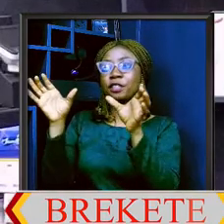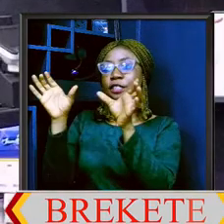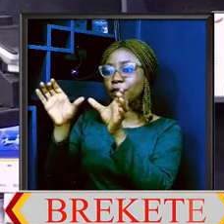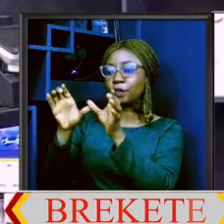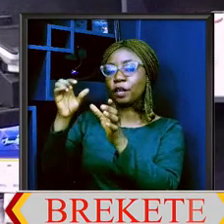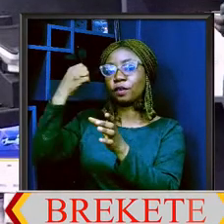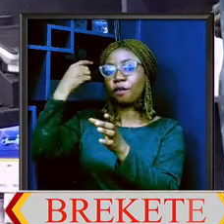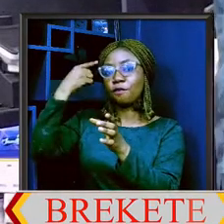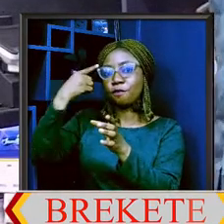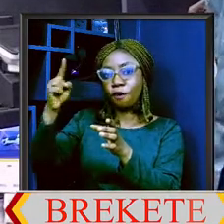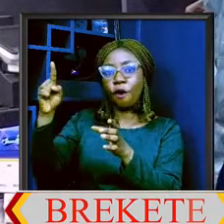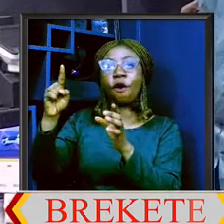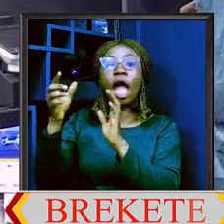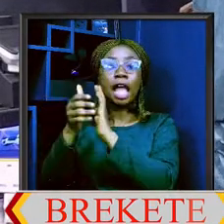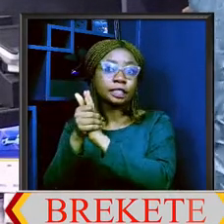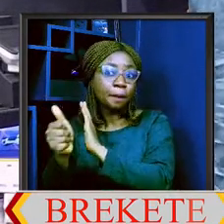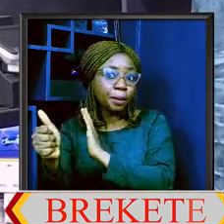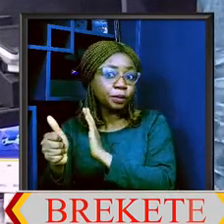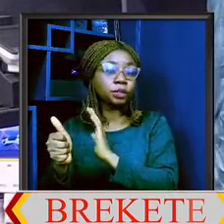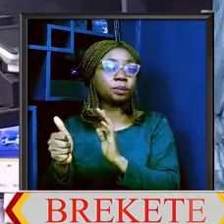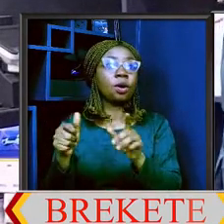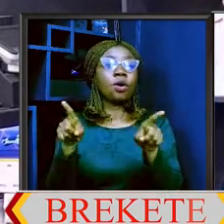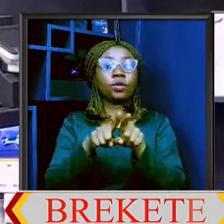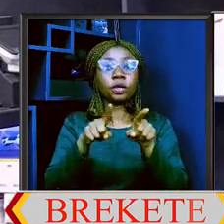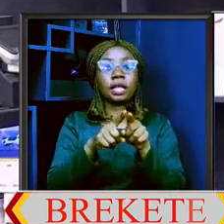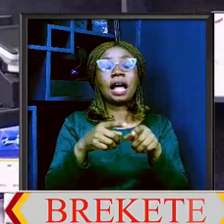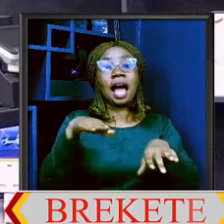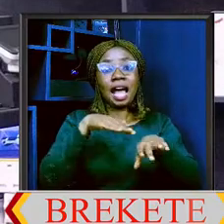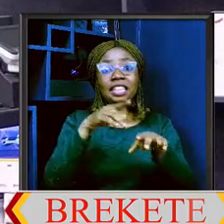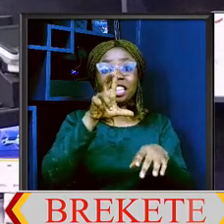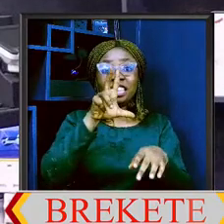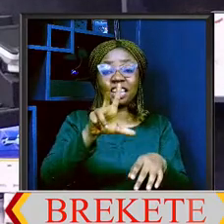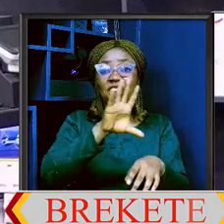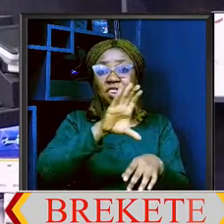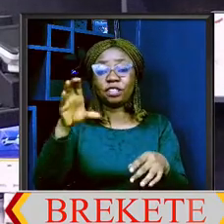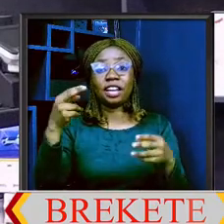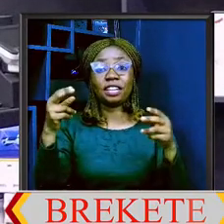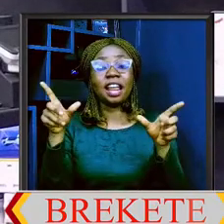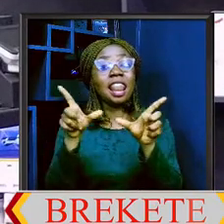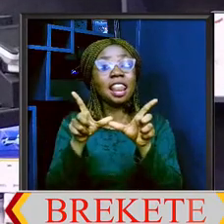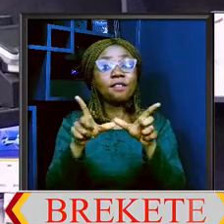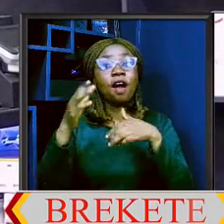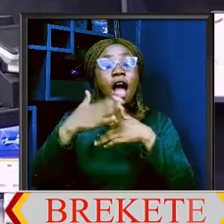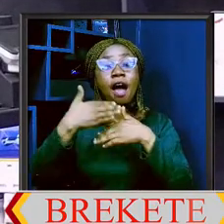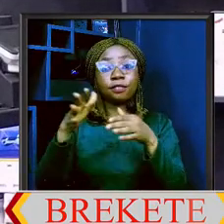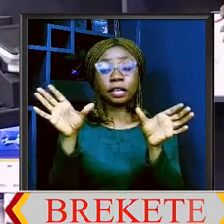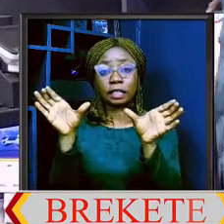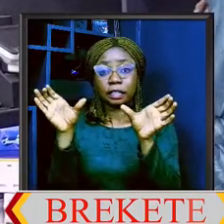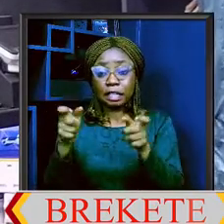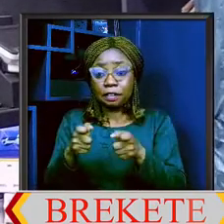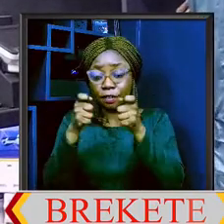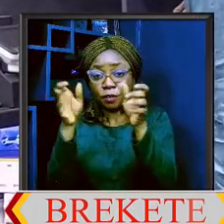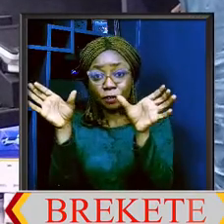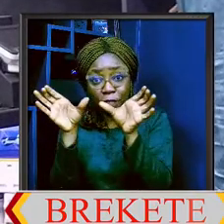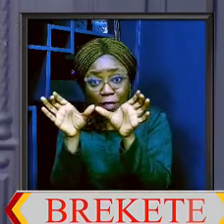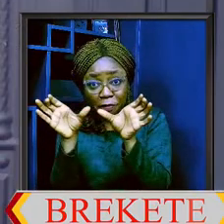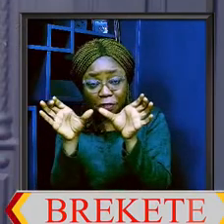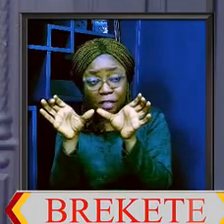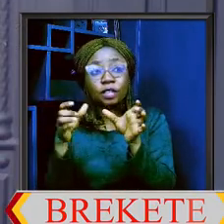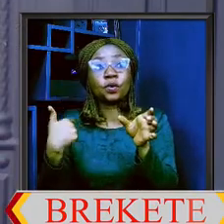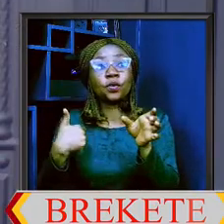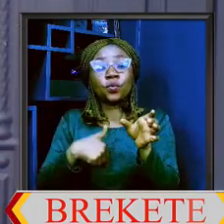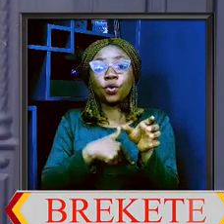entrepreneurship and not that alone at that 300 level we also after certificating you I will